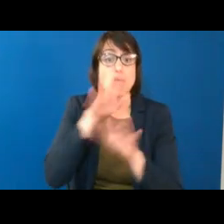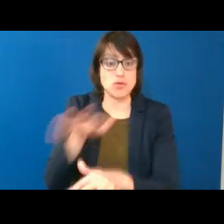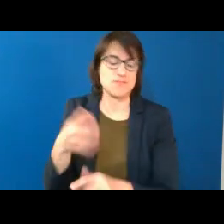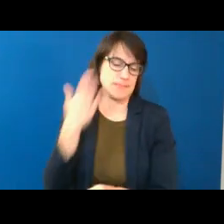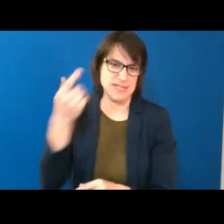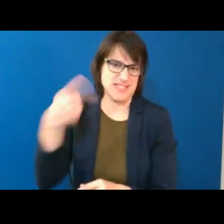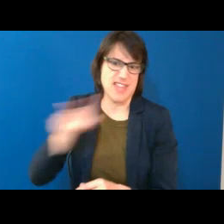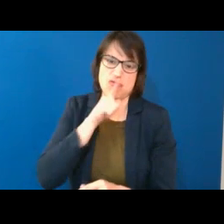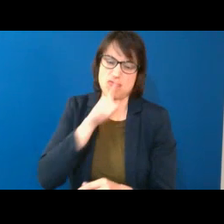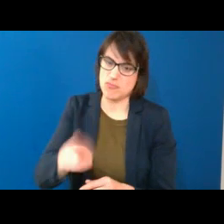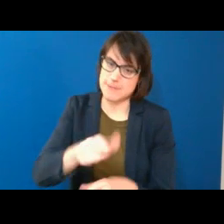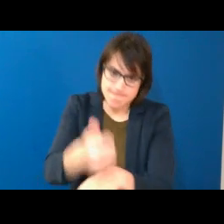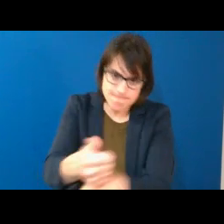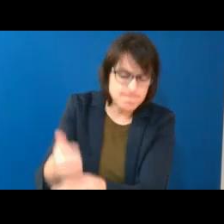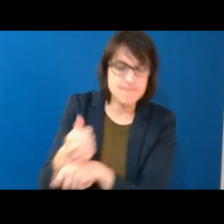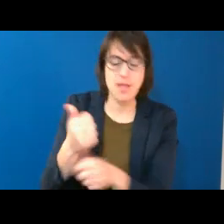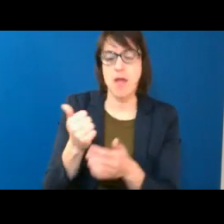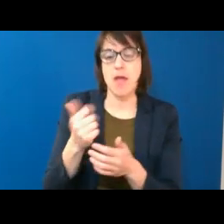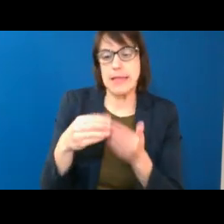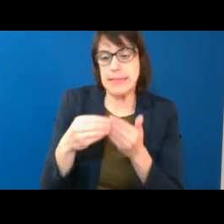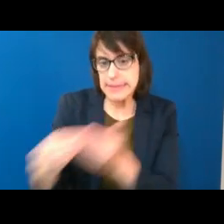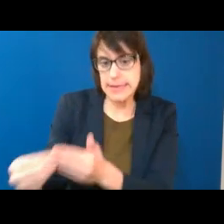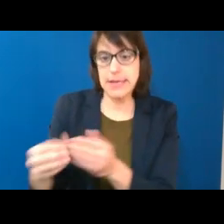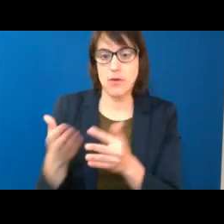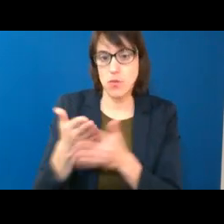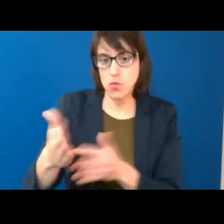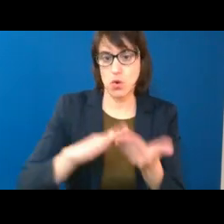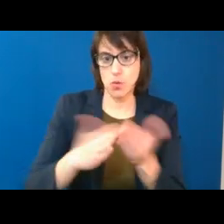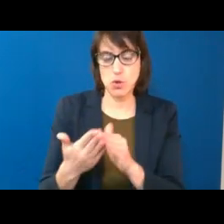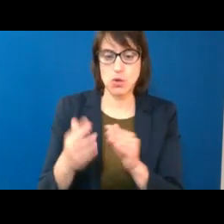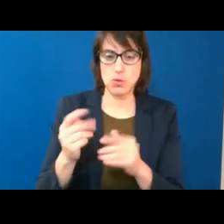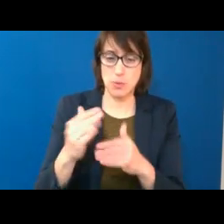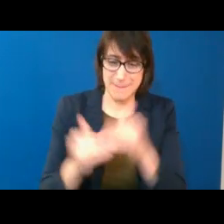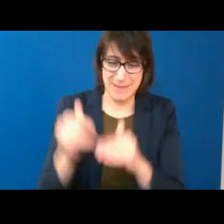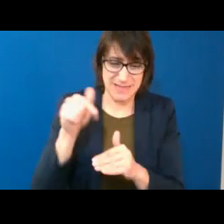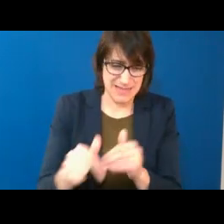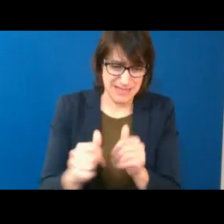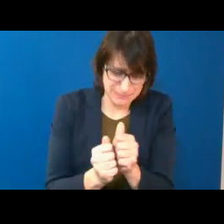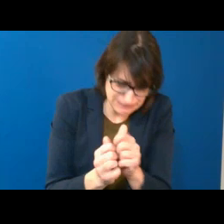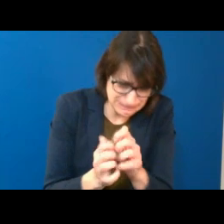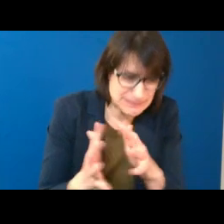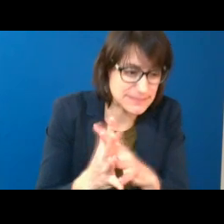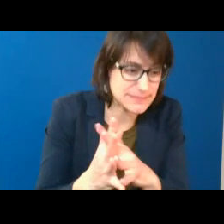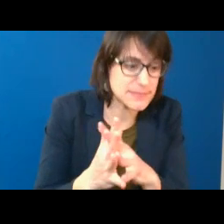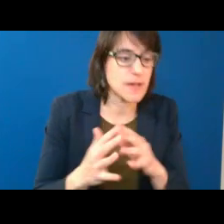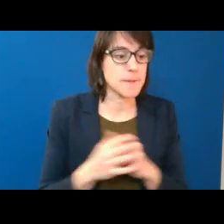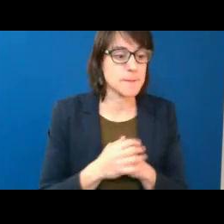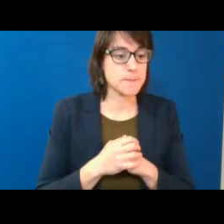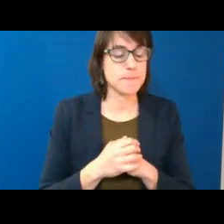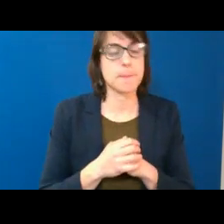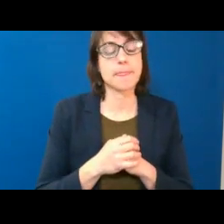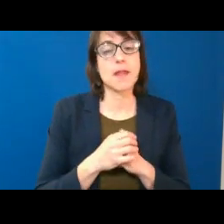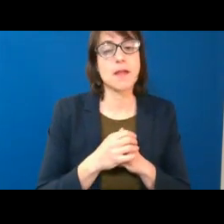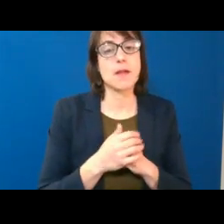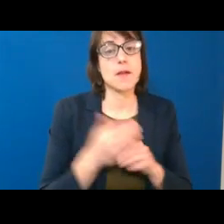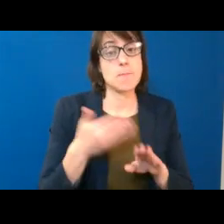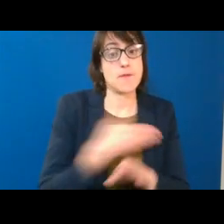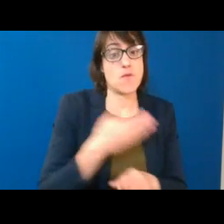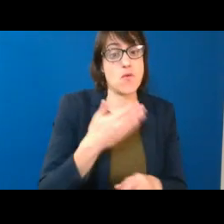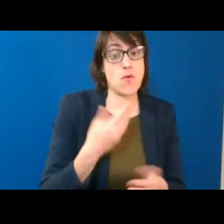community to build this from the ground up over the course of this year, even before this funding was even a possibility. And there's already quite a bit